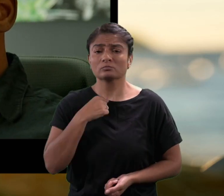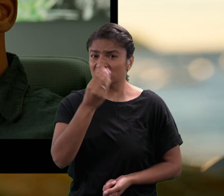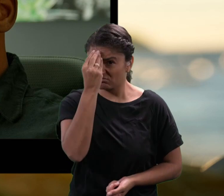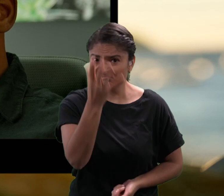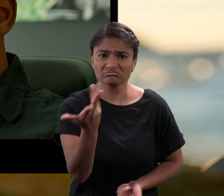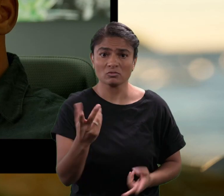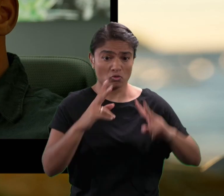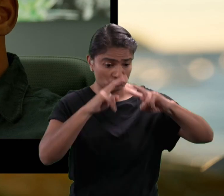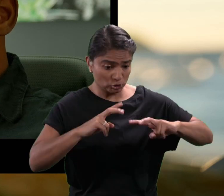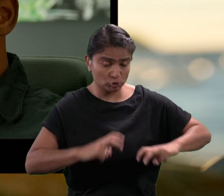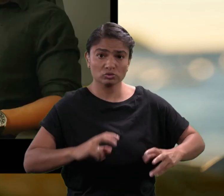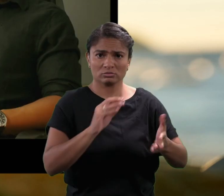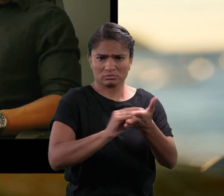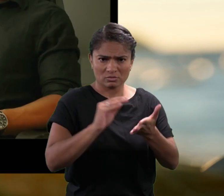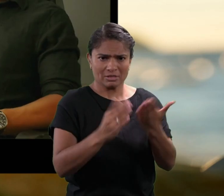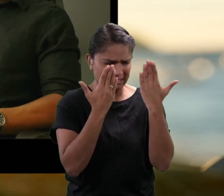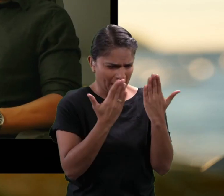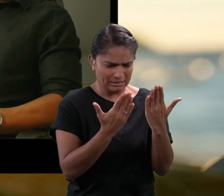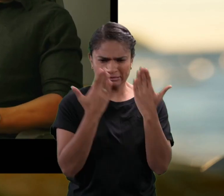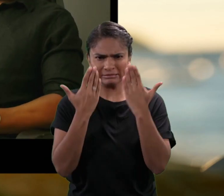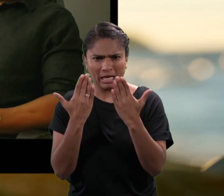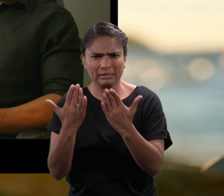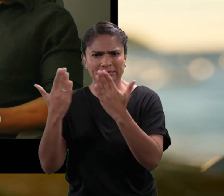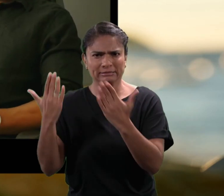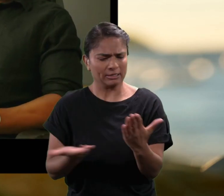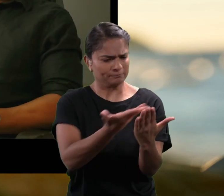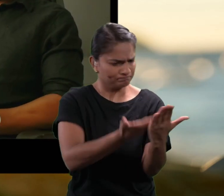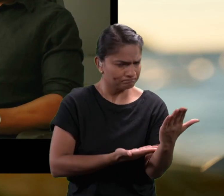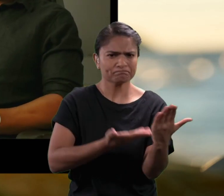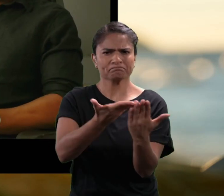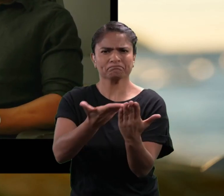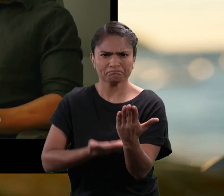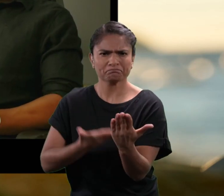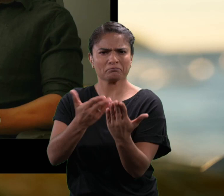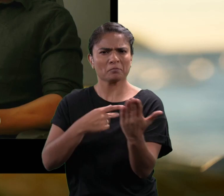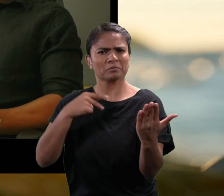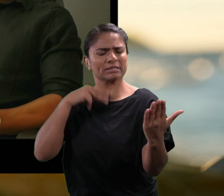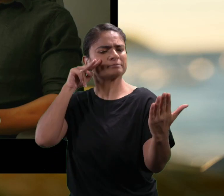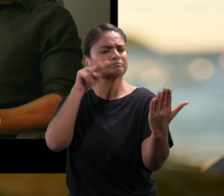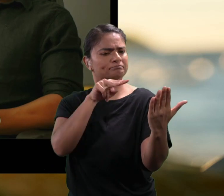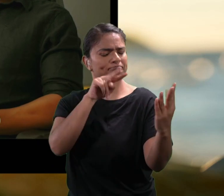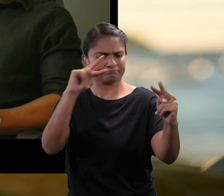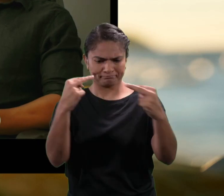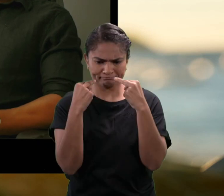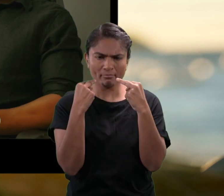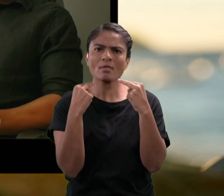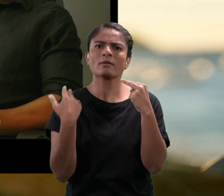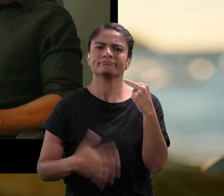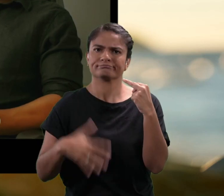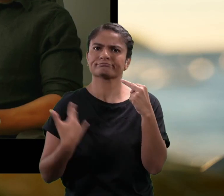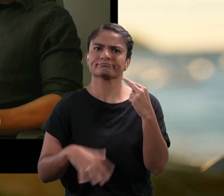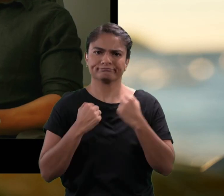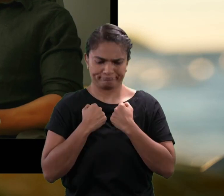And I'd say even after sort of like that study, I think I viewed myself